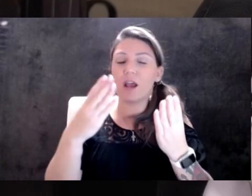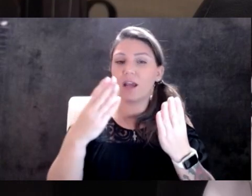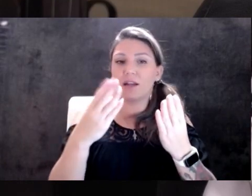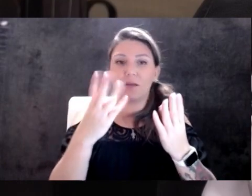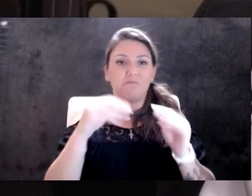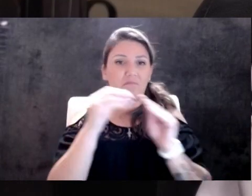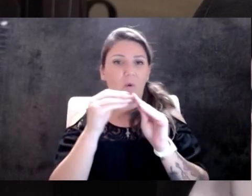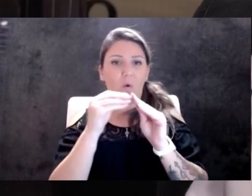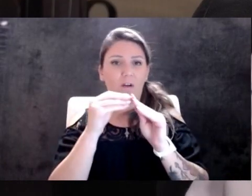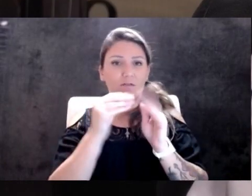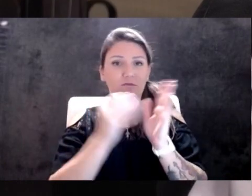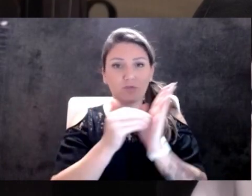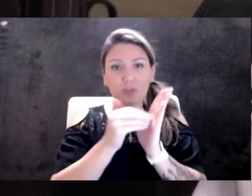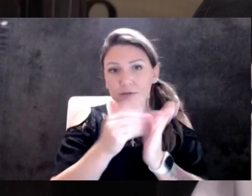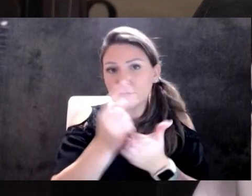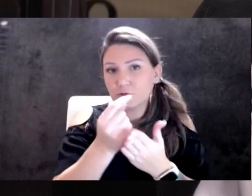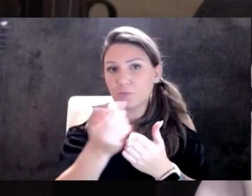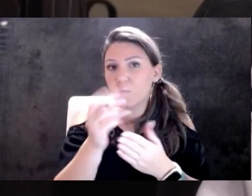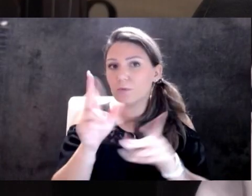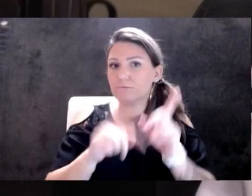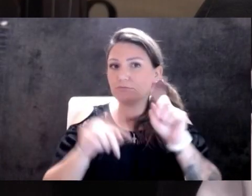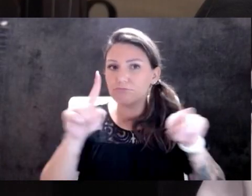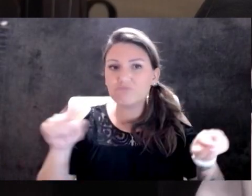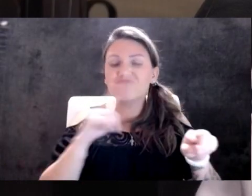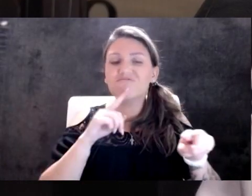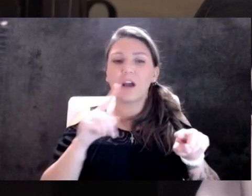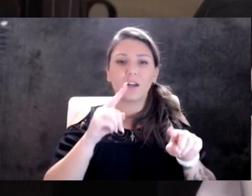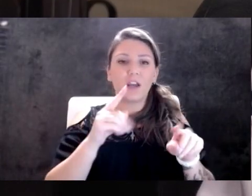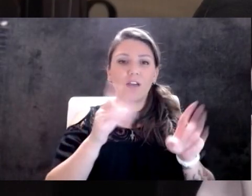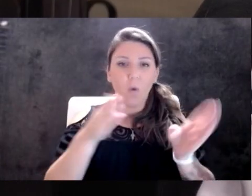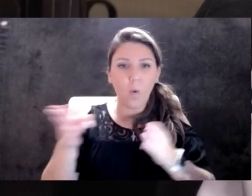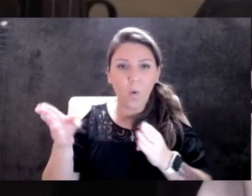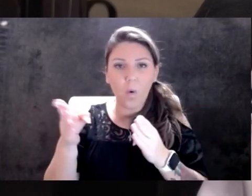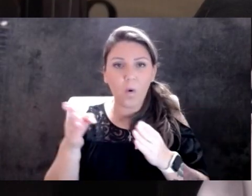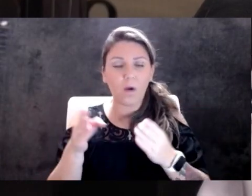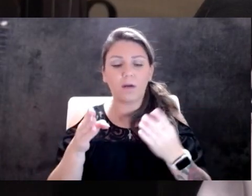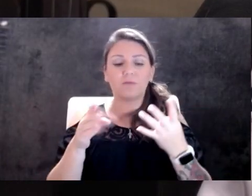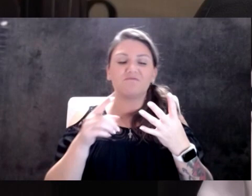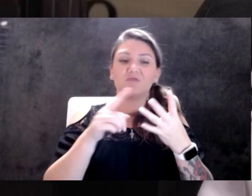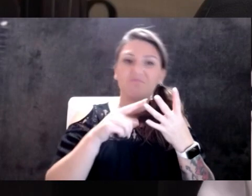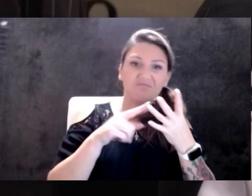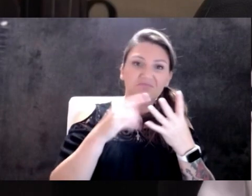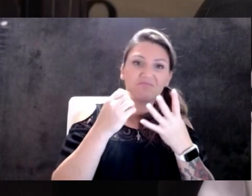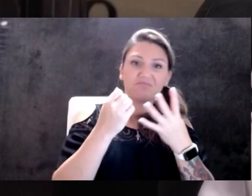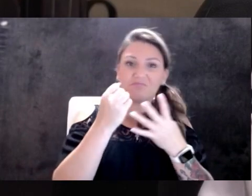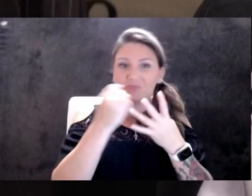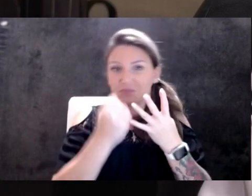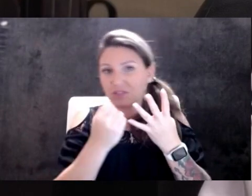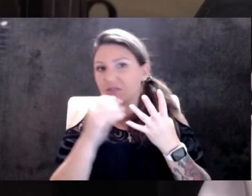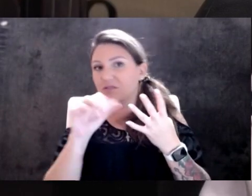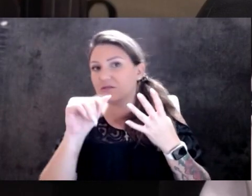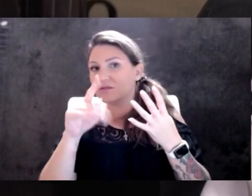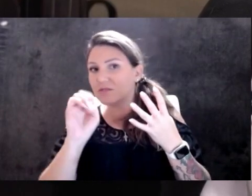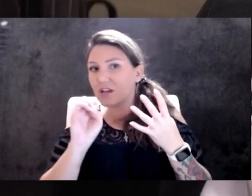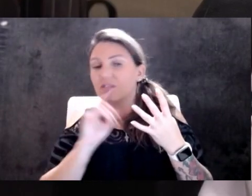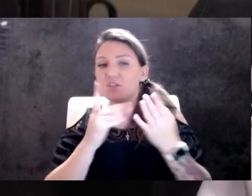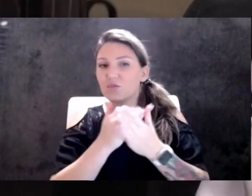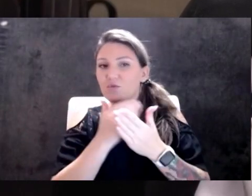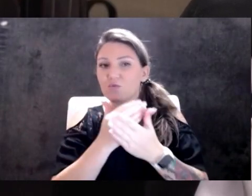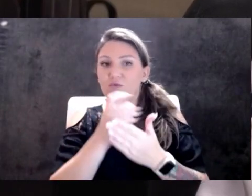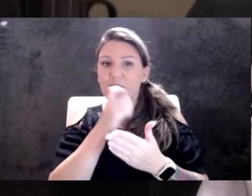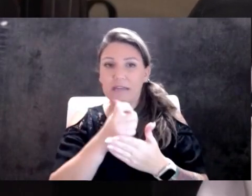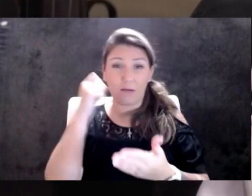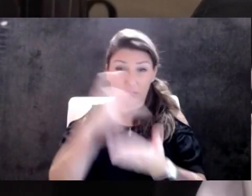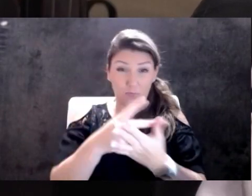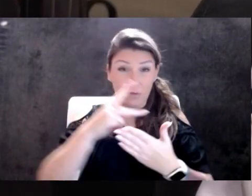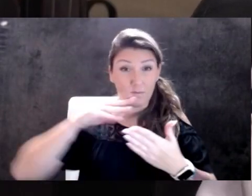different order. For later advanced stage, there are often newer drugs that are yet not on the market that are being studied to see